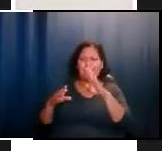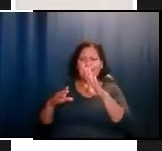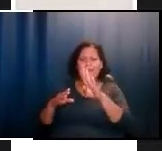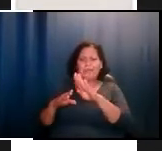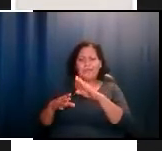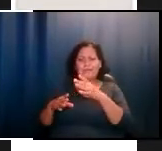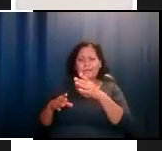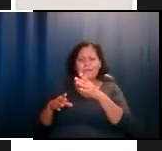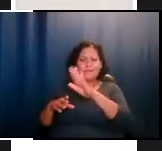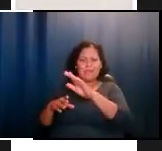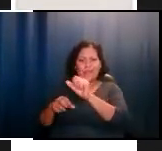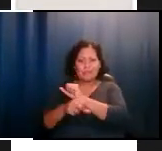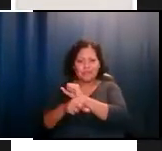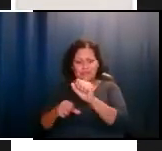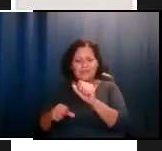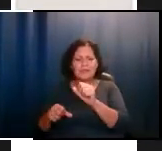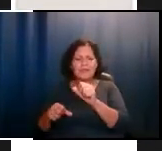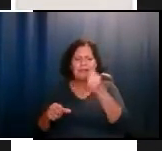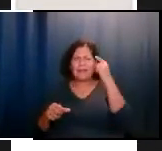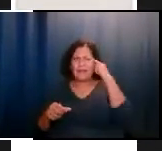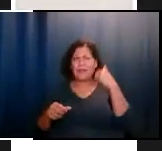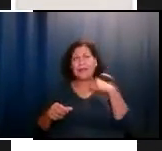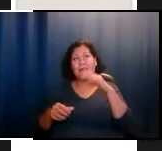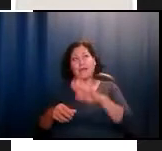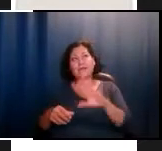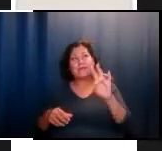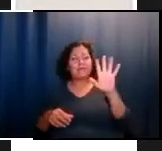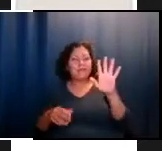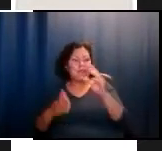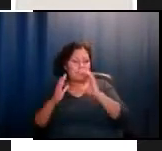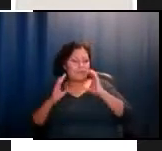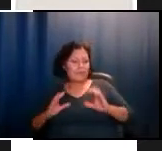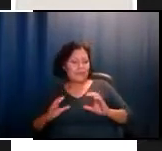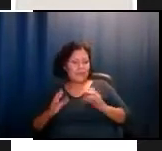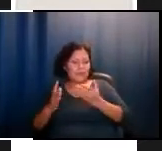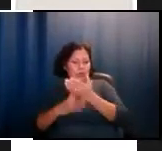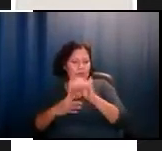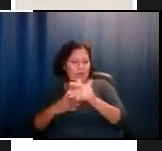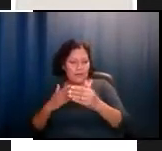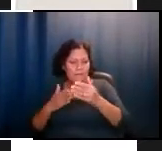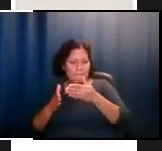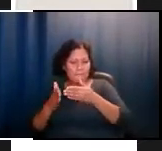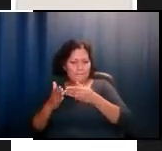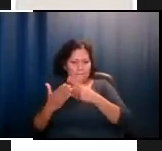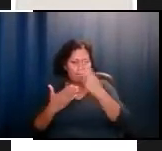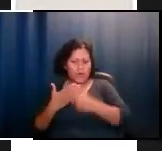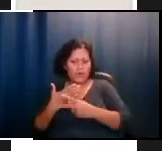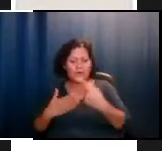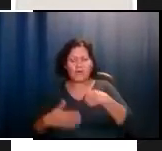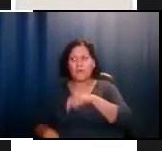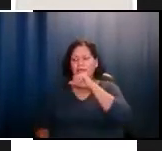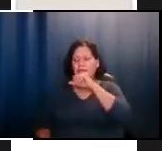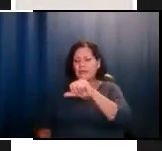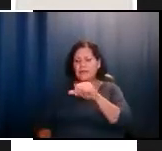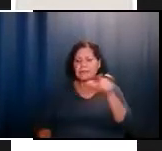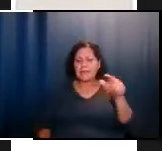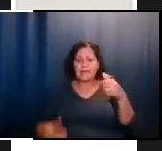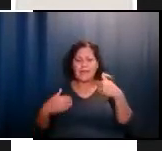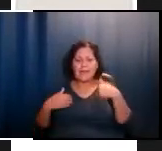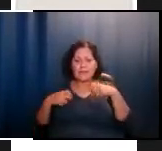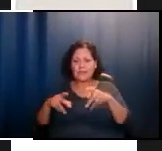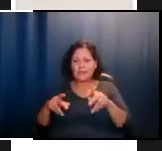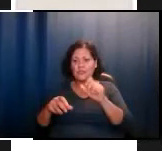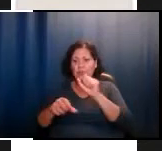about 75 clients who went through this program. We love it because they get to work, you know,